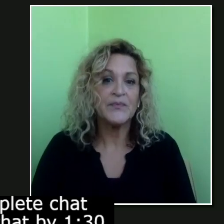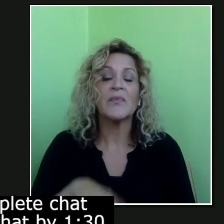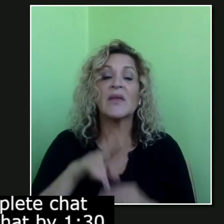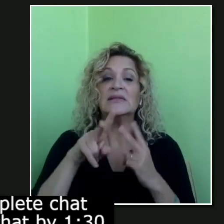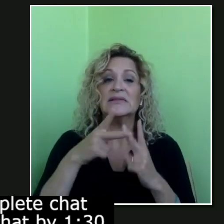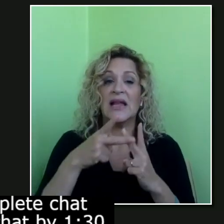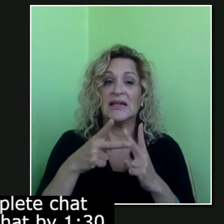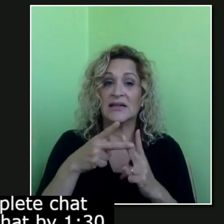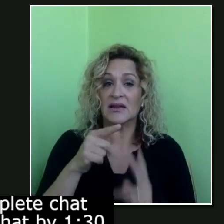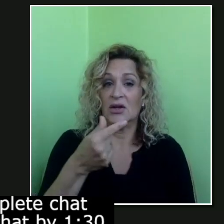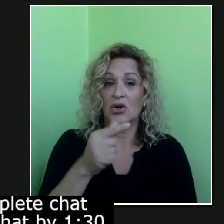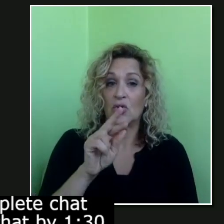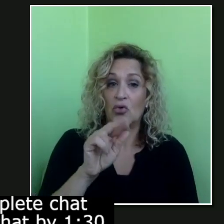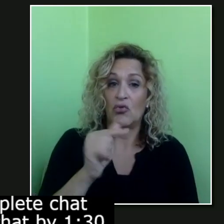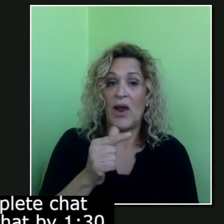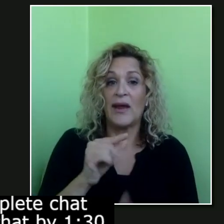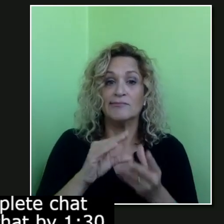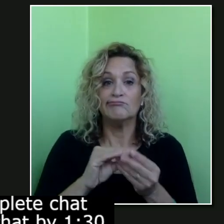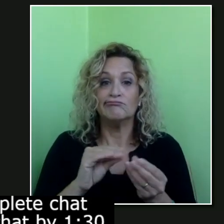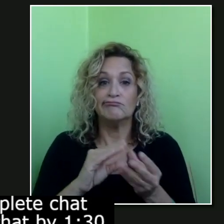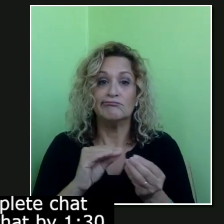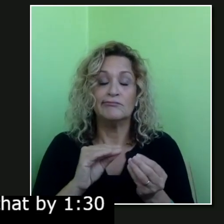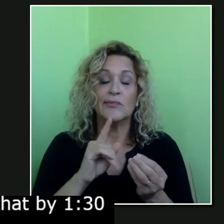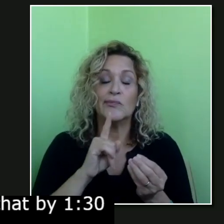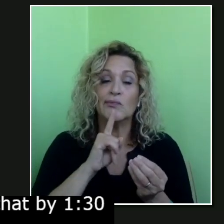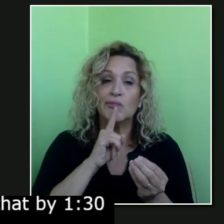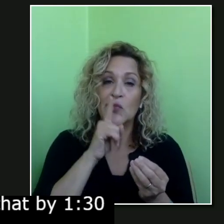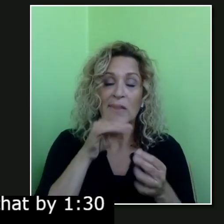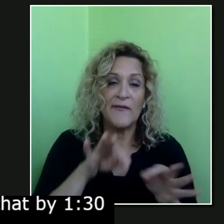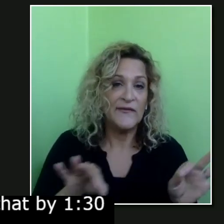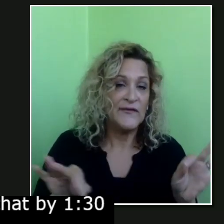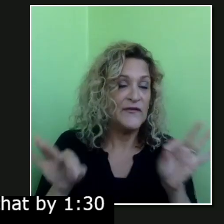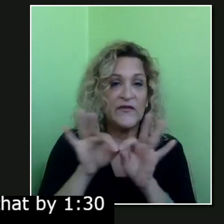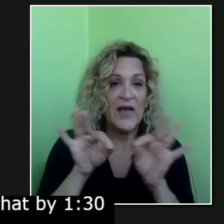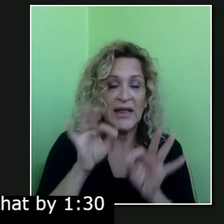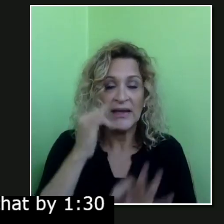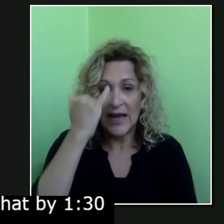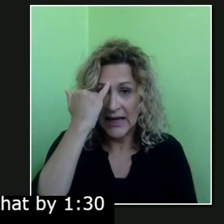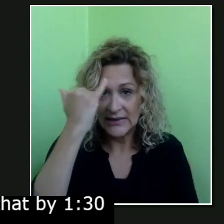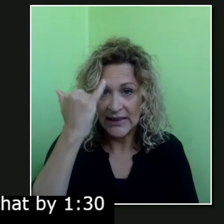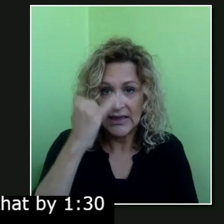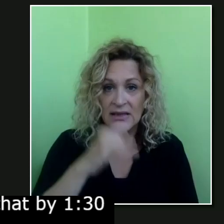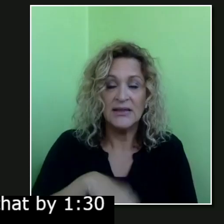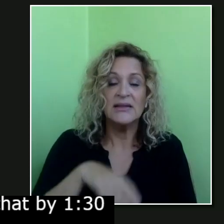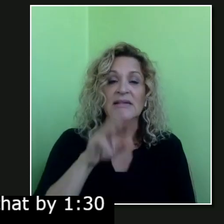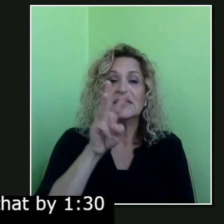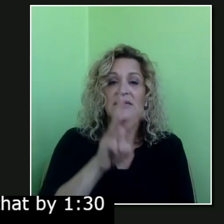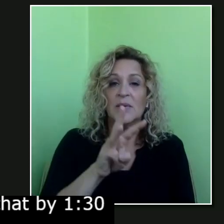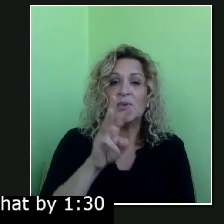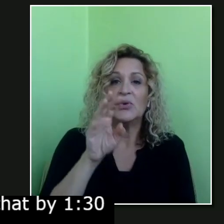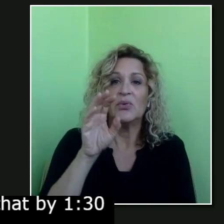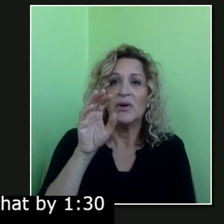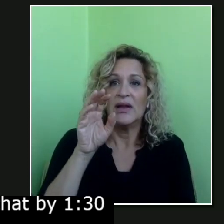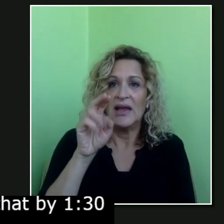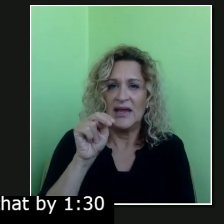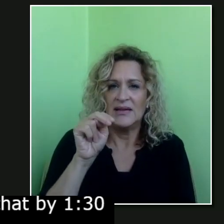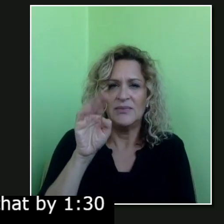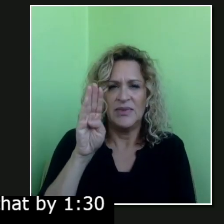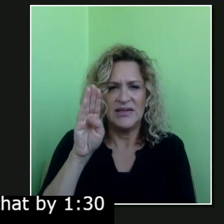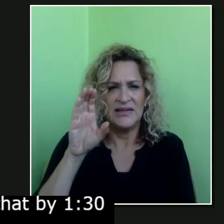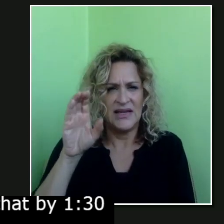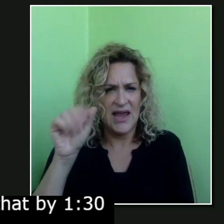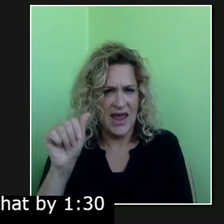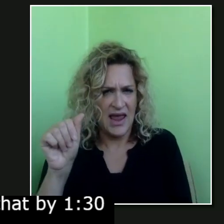very valid idea, which is that WCAG and these guidelines, they do